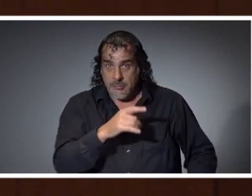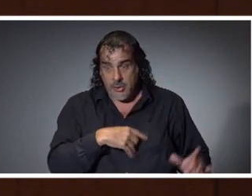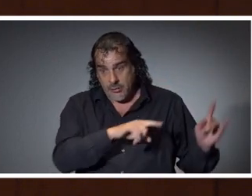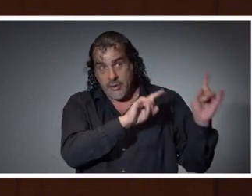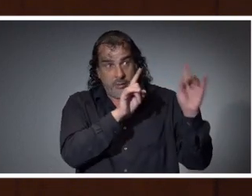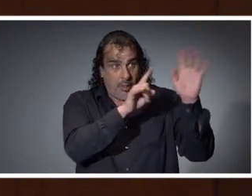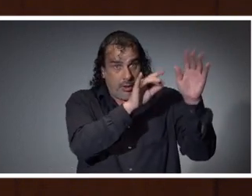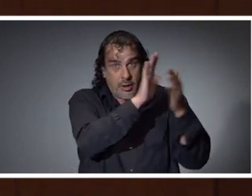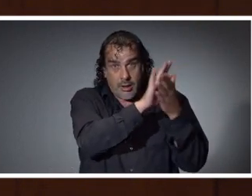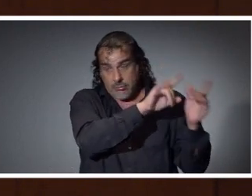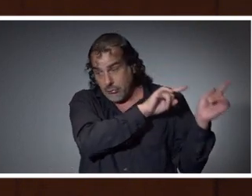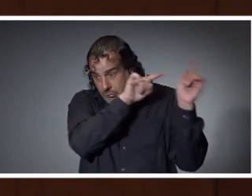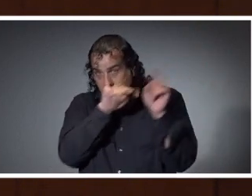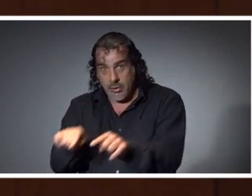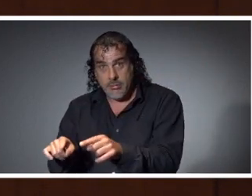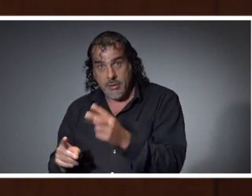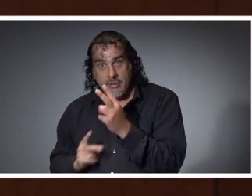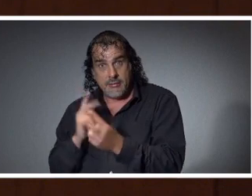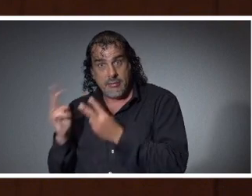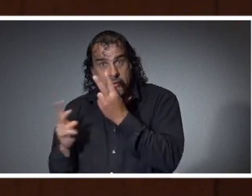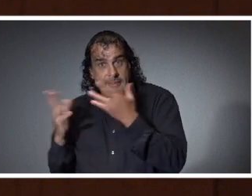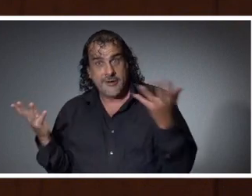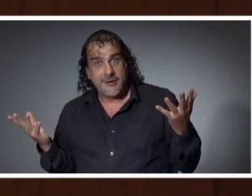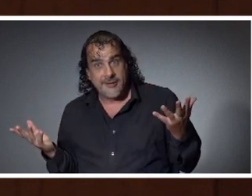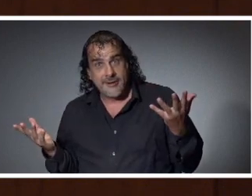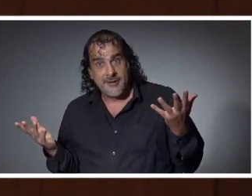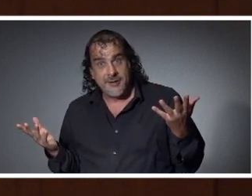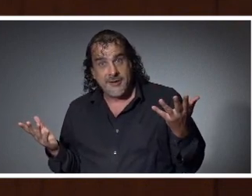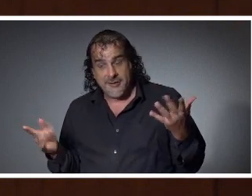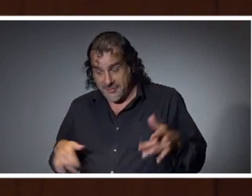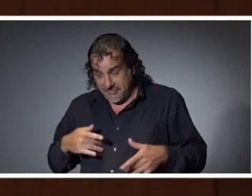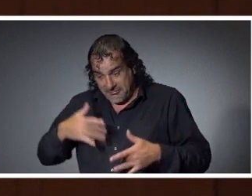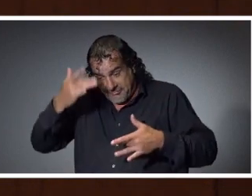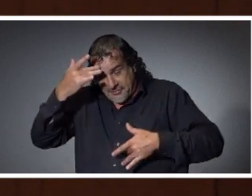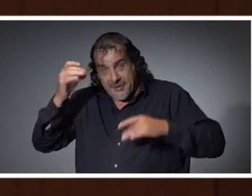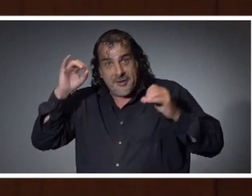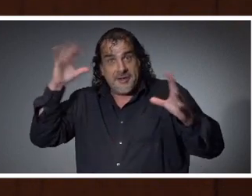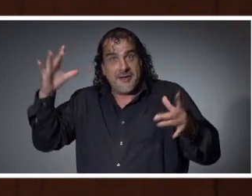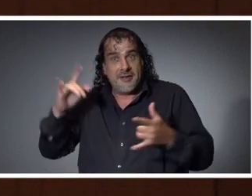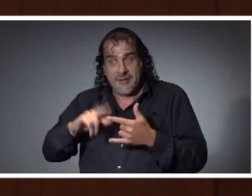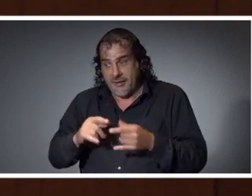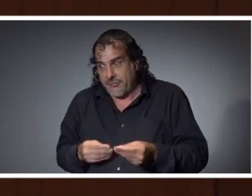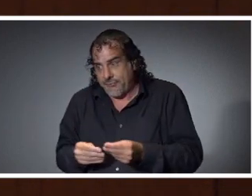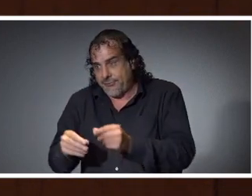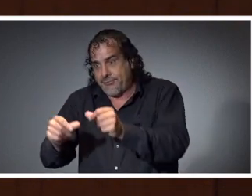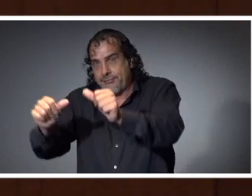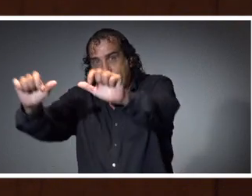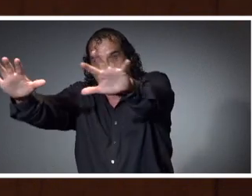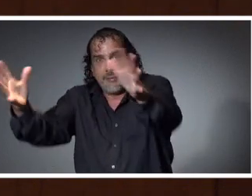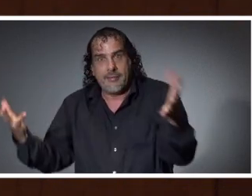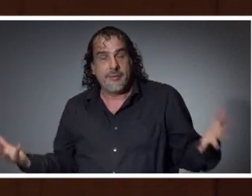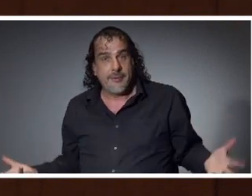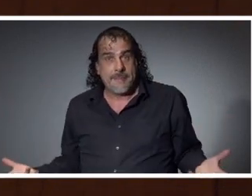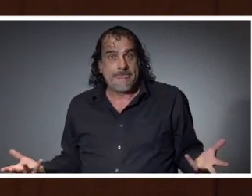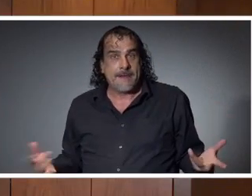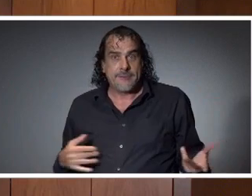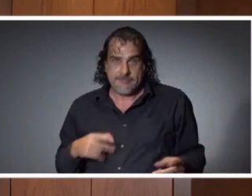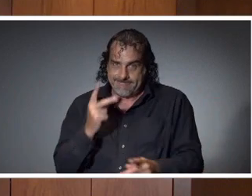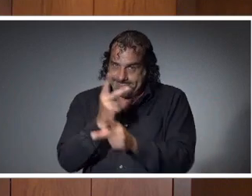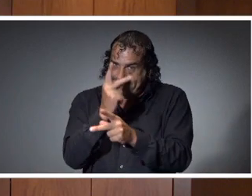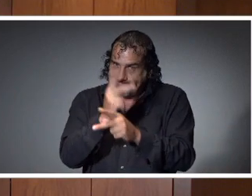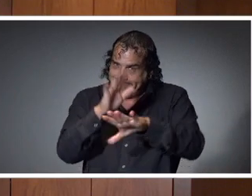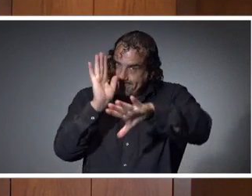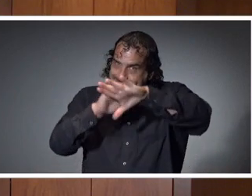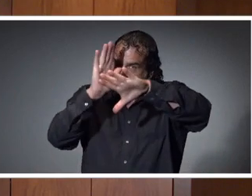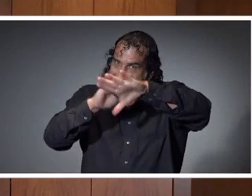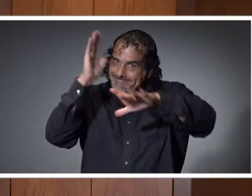you're going to visit your kids, even if they don't feel bad, they could give it to aunts, uncles, grandma, et cetera. So we need to be cautious about that. Well,